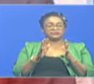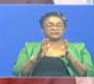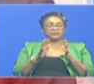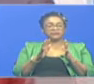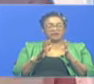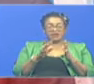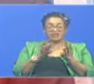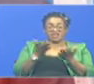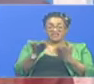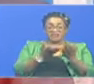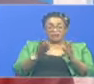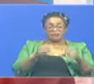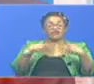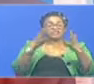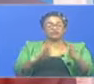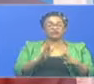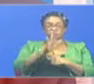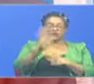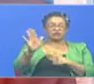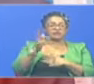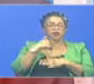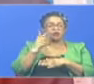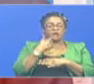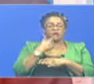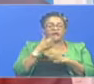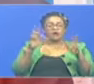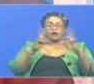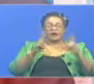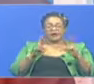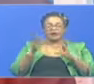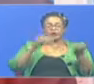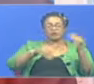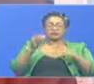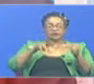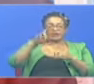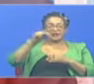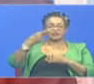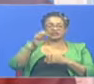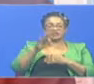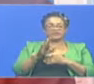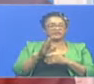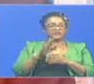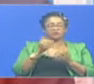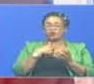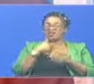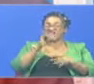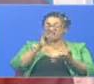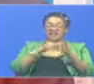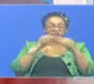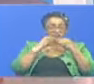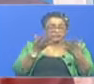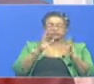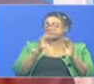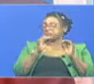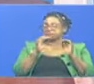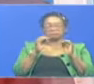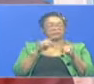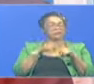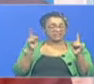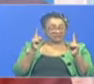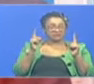provision for those who are already contributing to NHIF, we don't have that information, but I can assure you